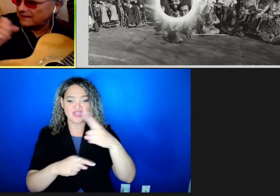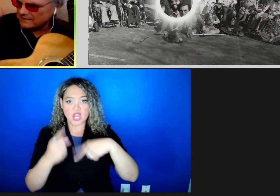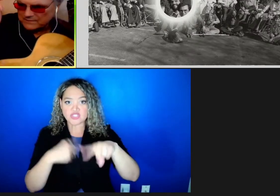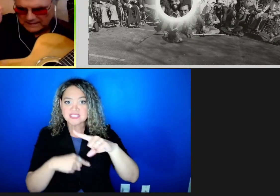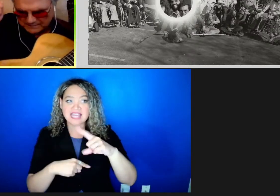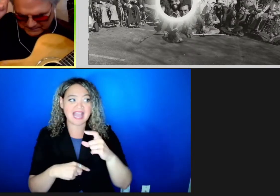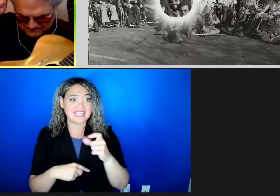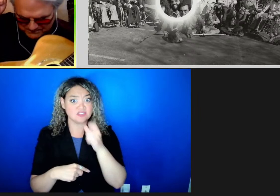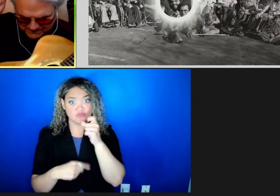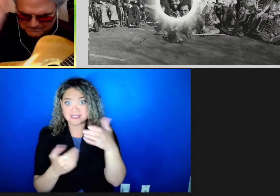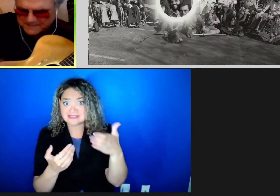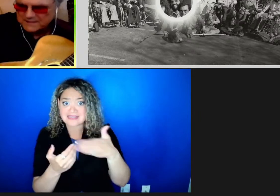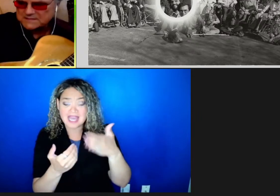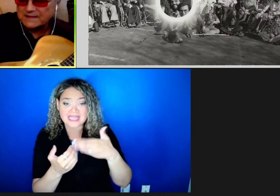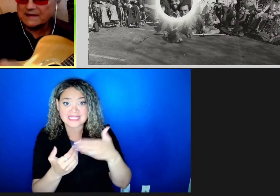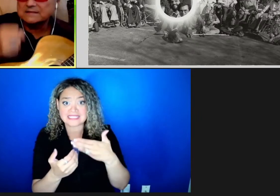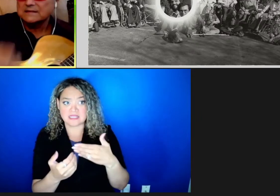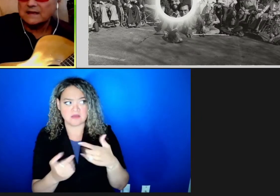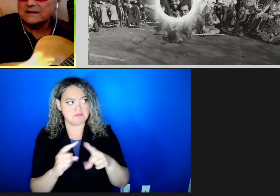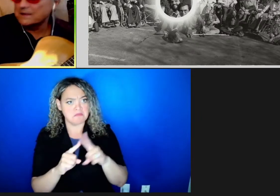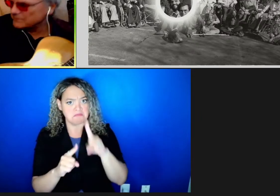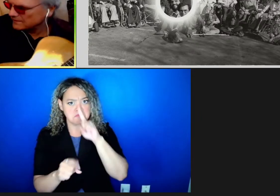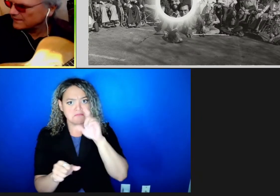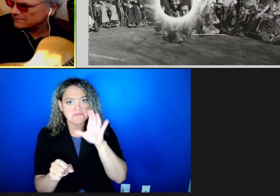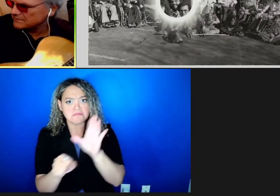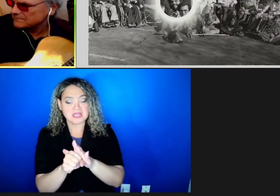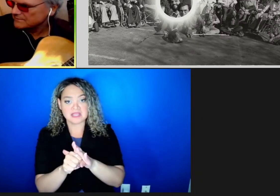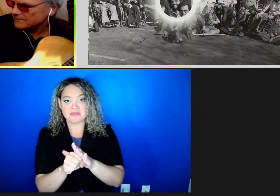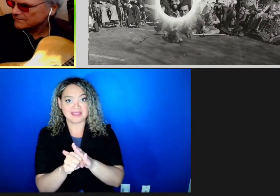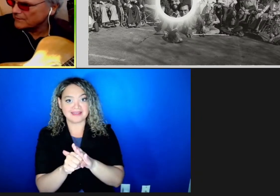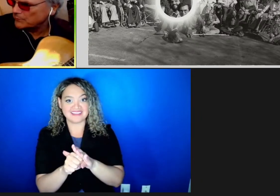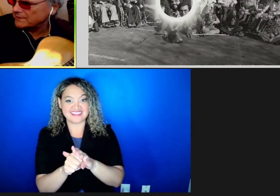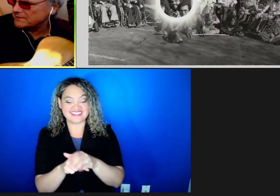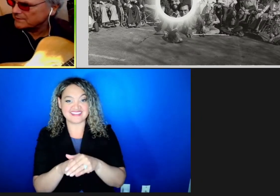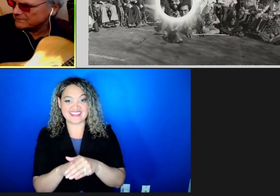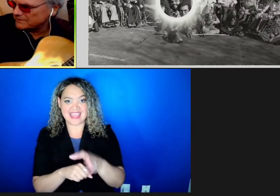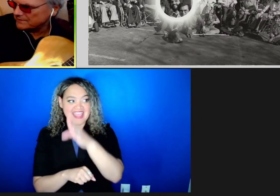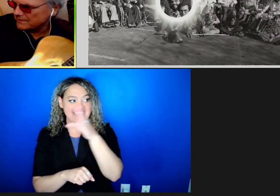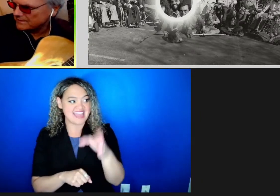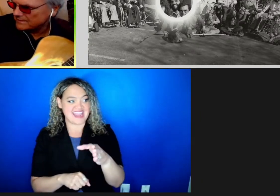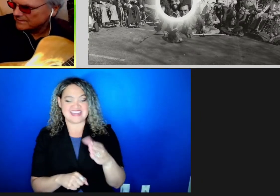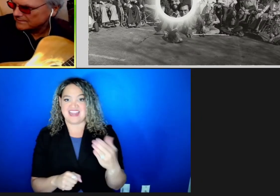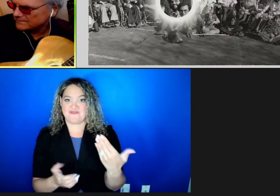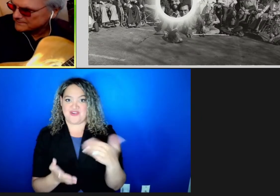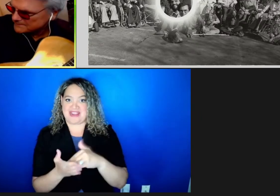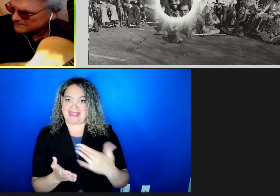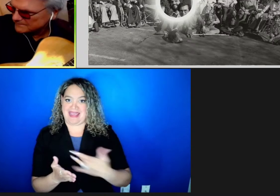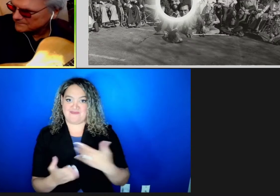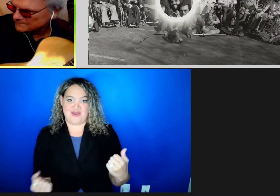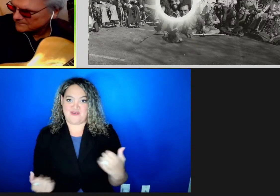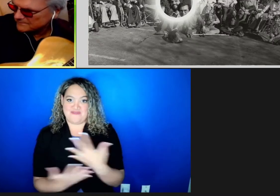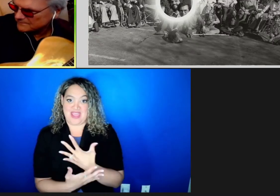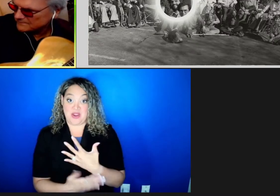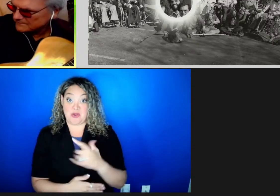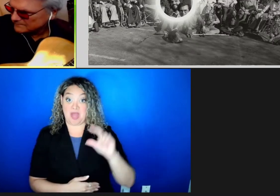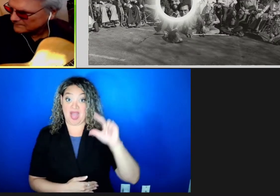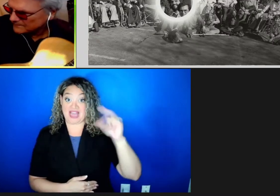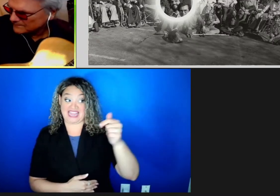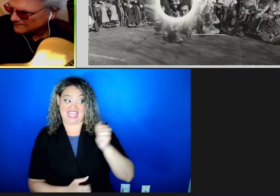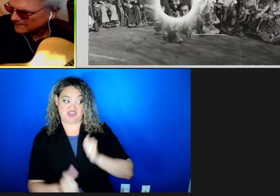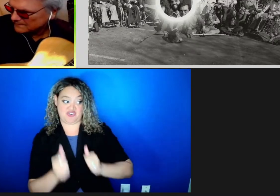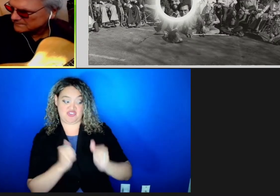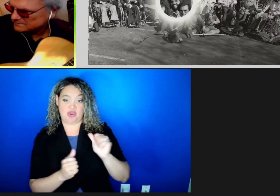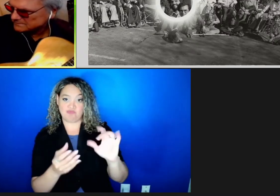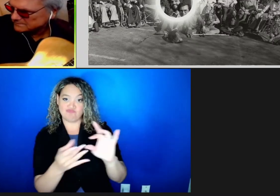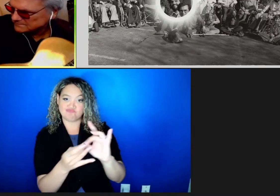difficult. I committed to that and never again Yes. fell prey to my fear. And later on in the show, you're going to tell us